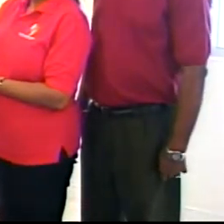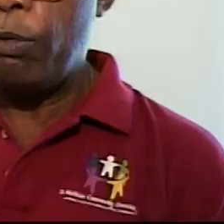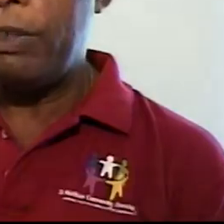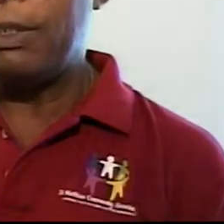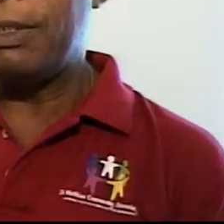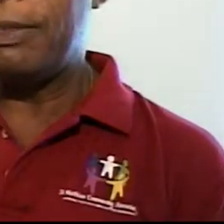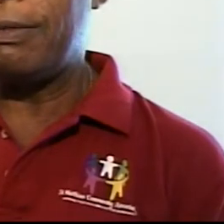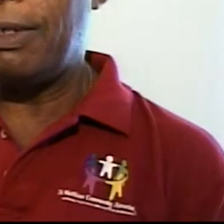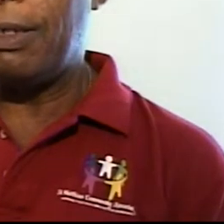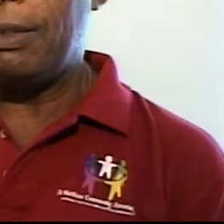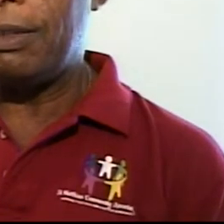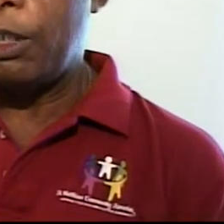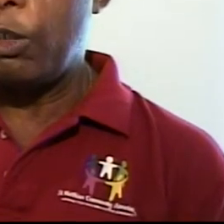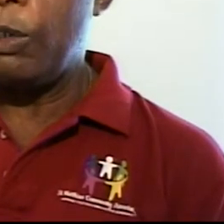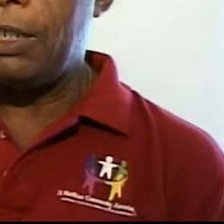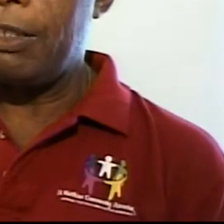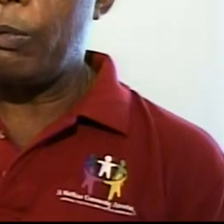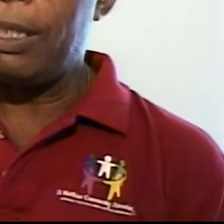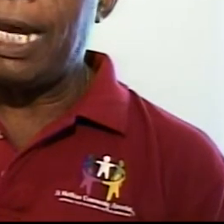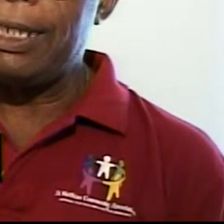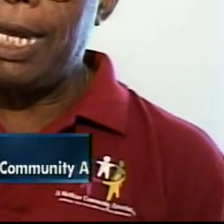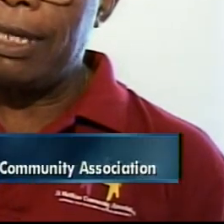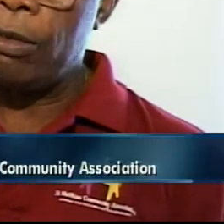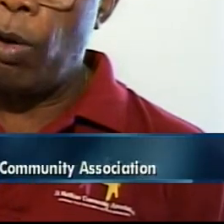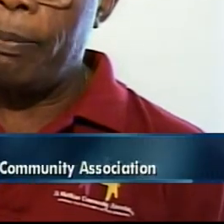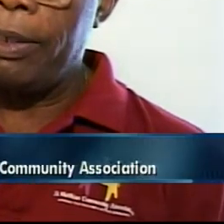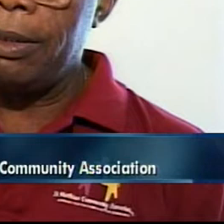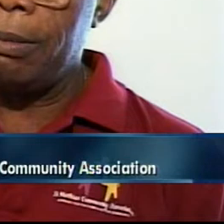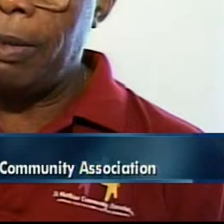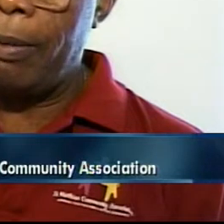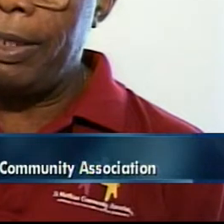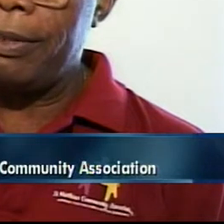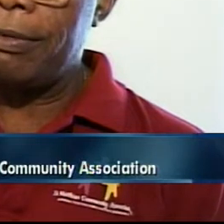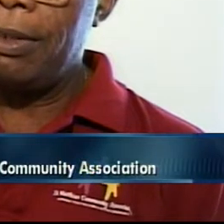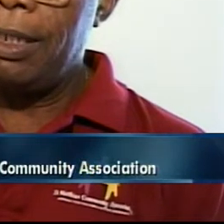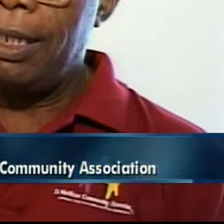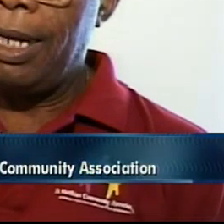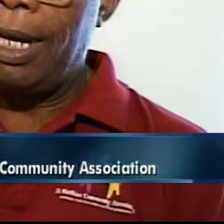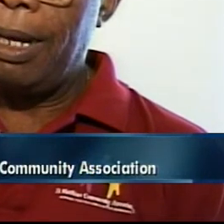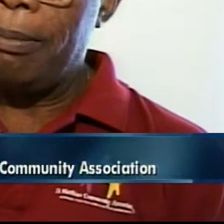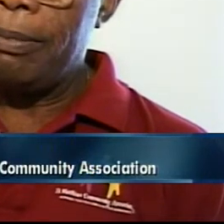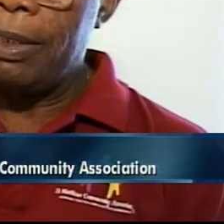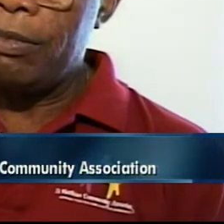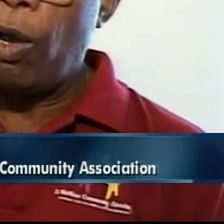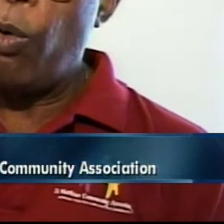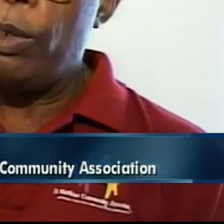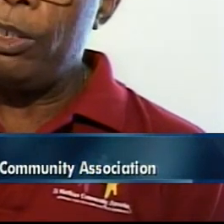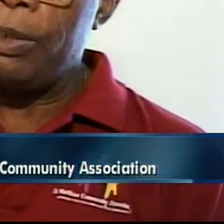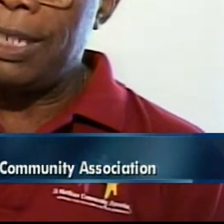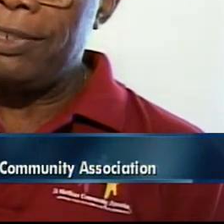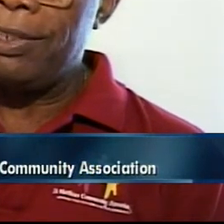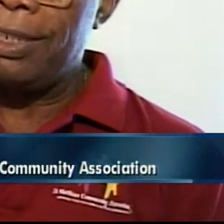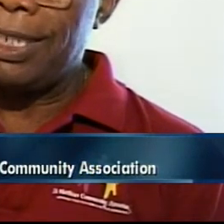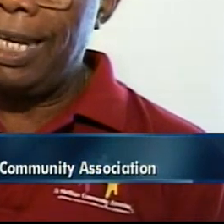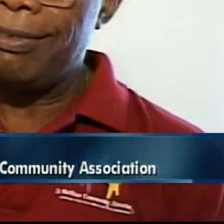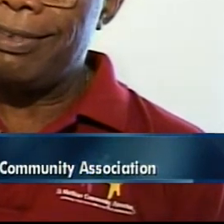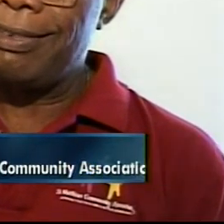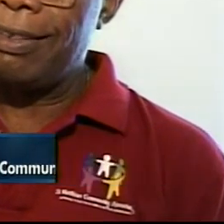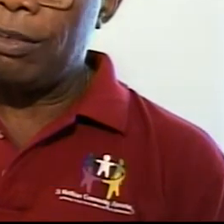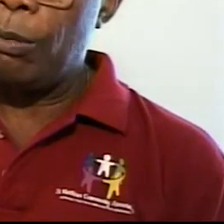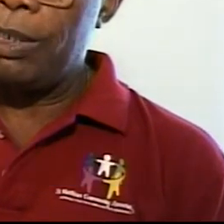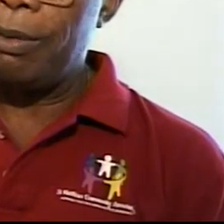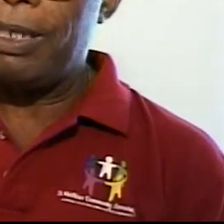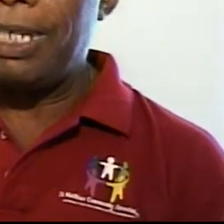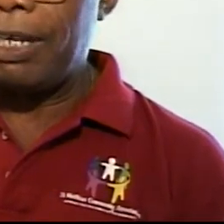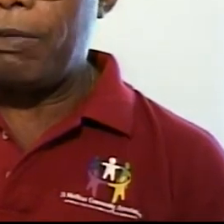They've proven to us, or to the community as well, that they as corporate Barbados is not holding the recession against us